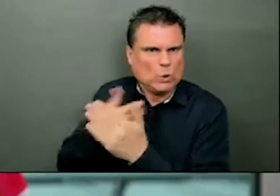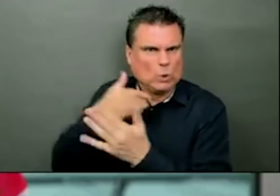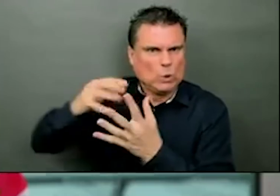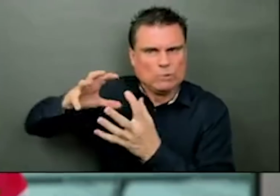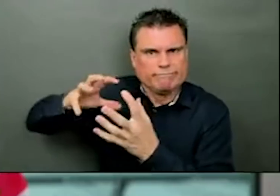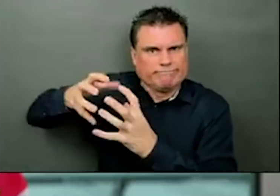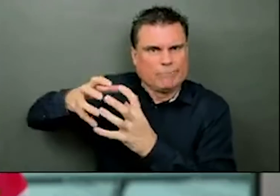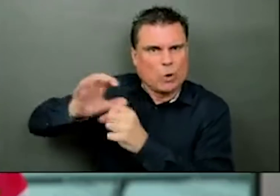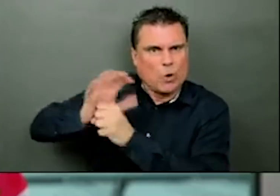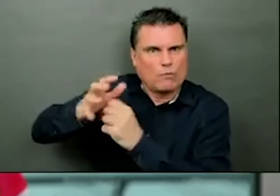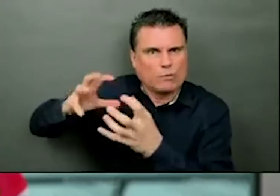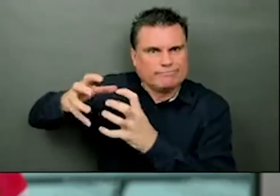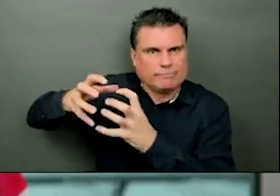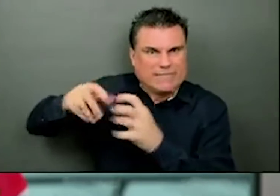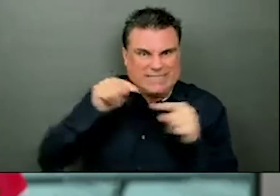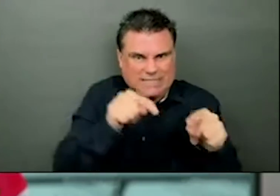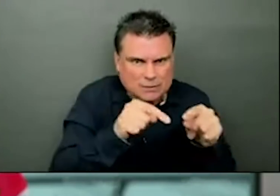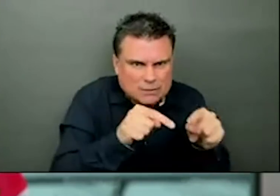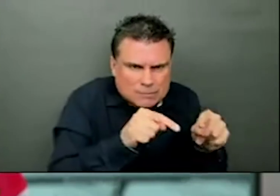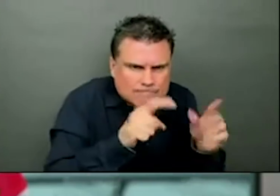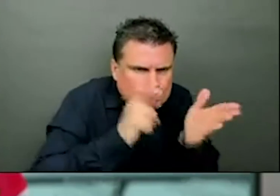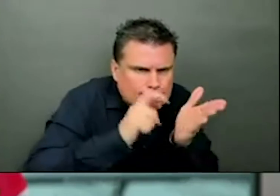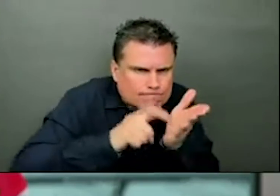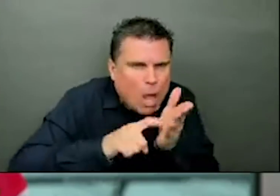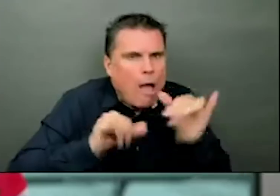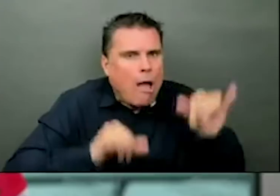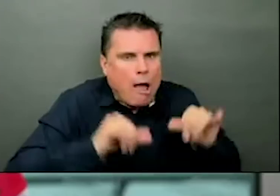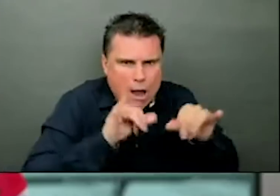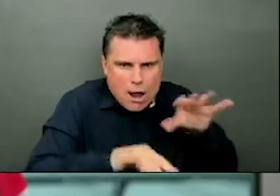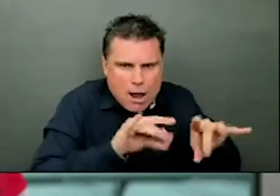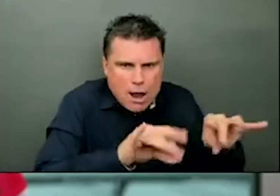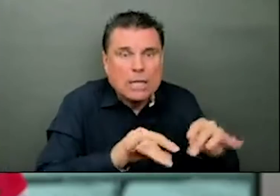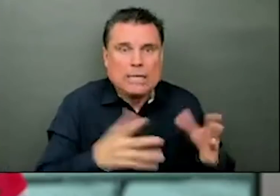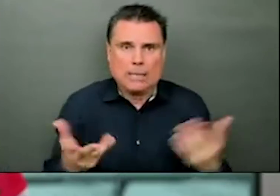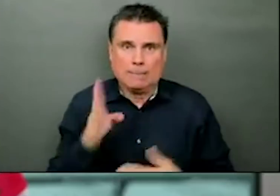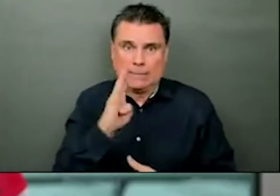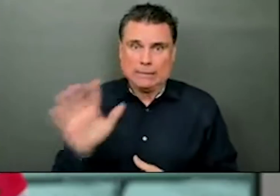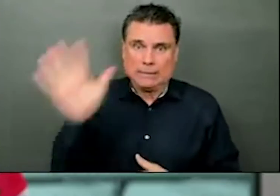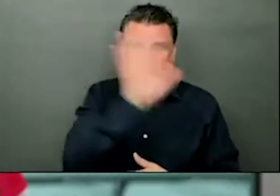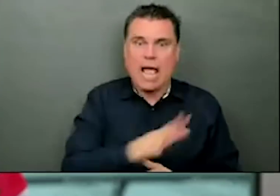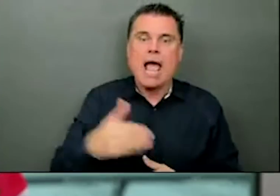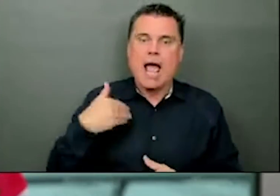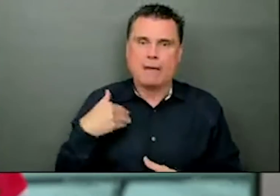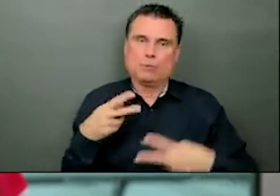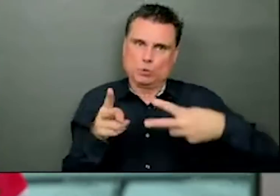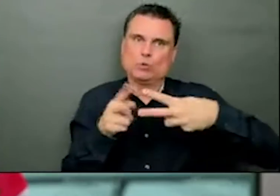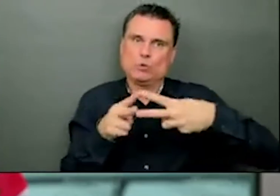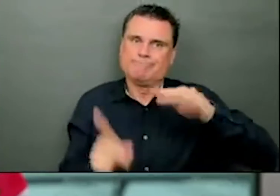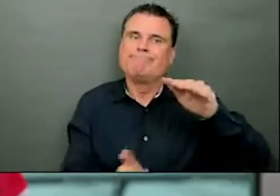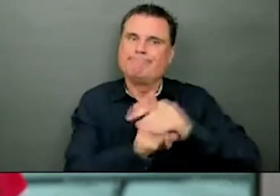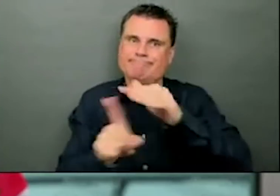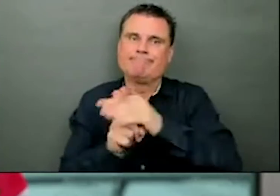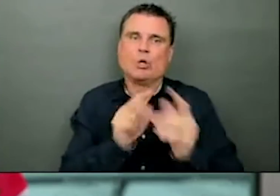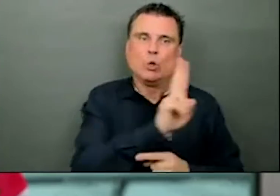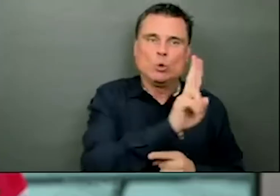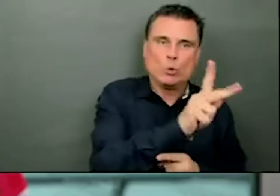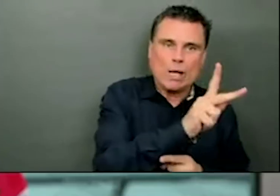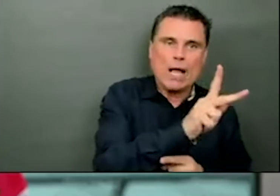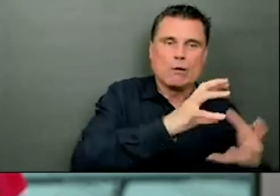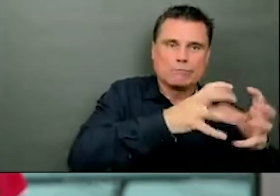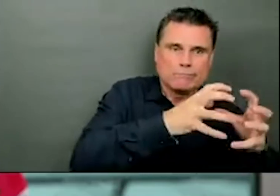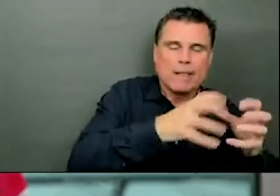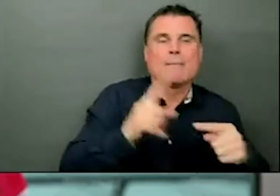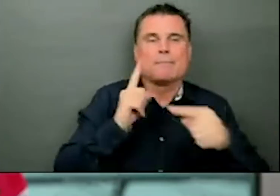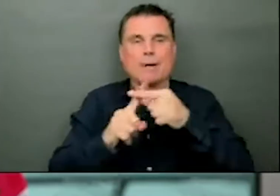many of these variants of concern, people infected with these variants of concern we have in the province. And they did what's called a point